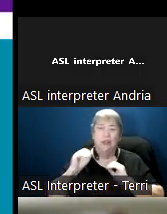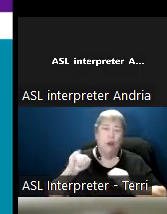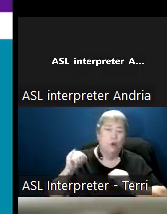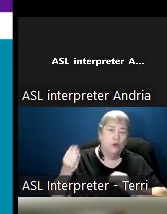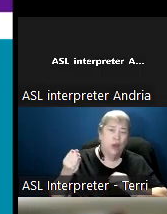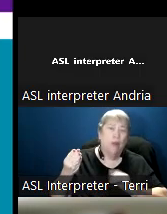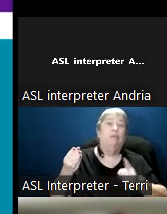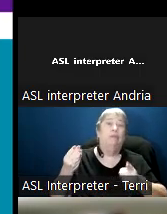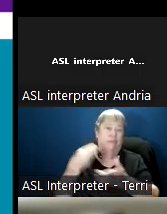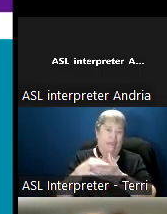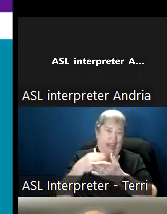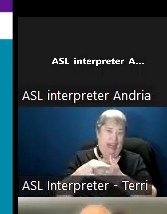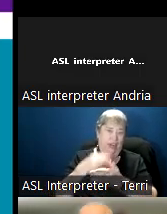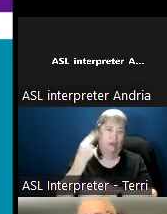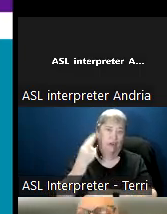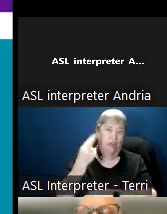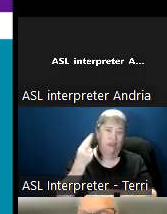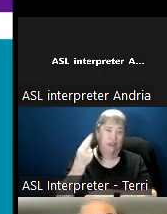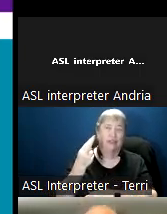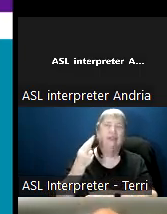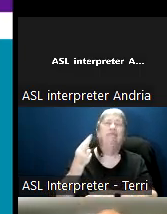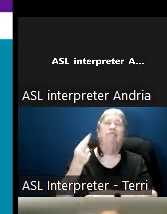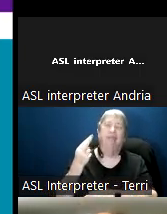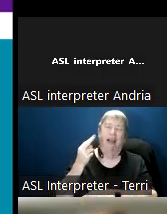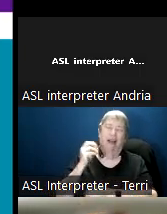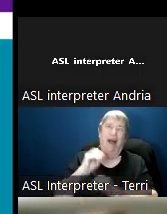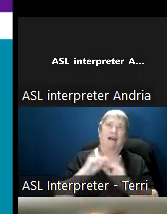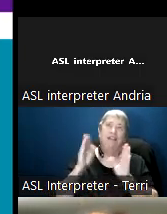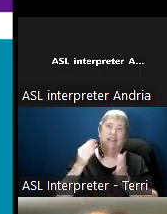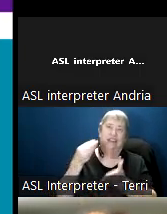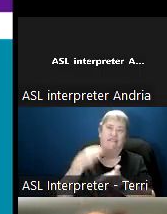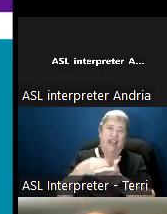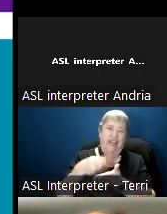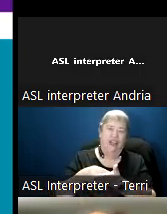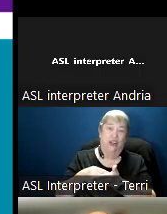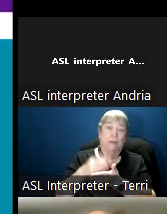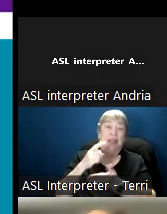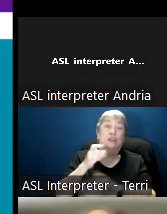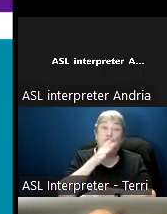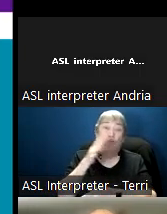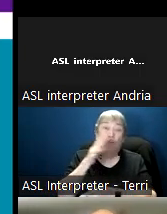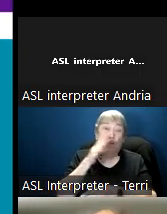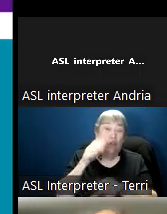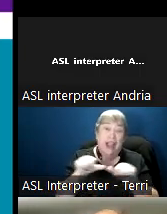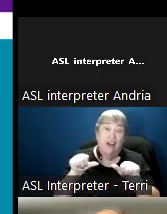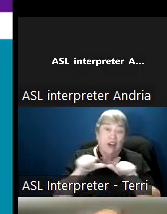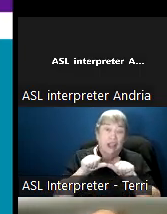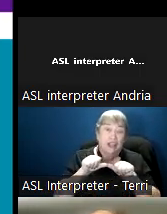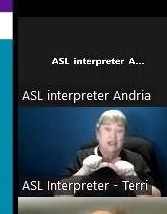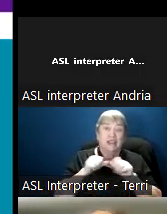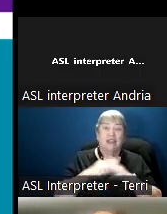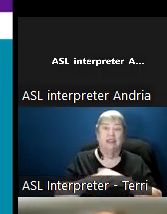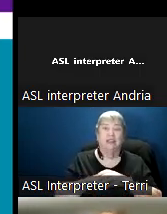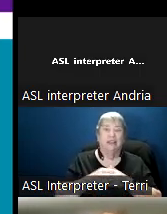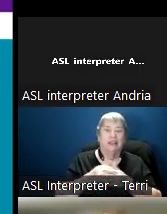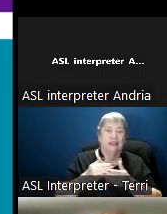Sherry says. Yep, I hear financial a lot, especially in the rural area you live in, Crystal. Yes. Financial support